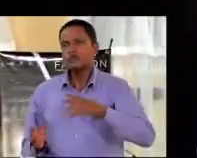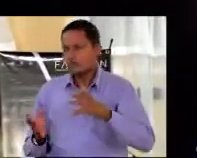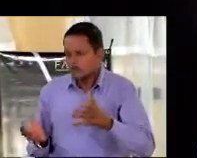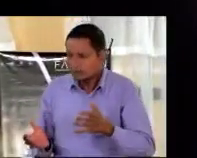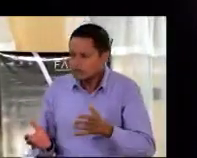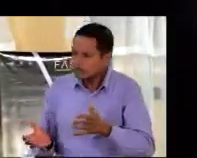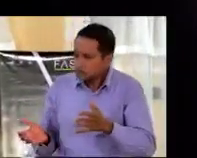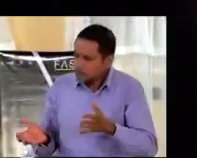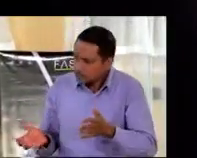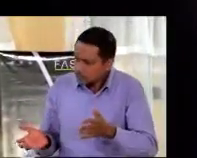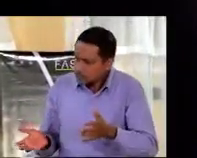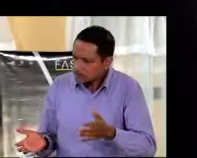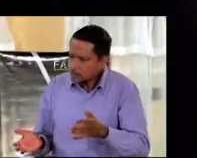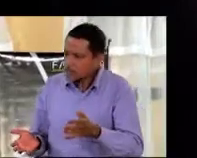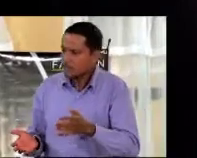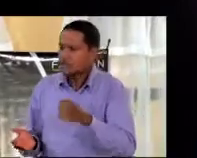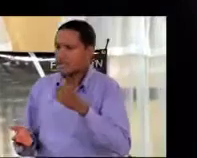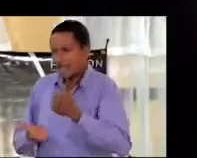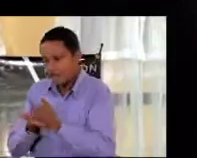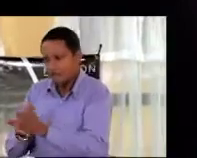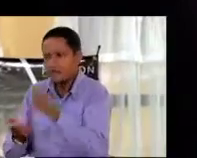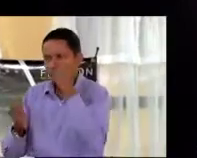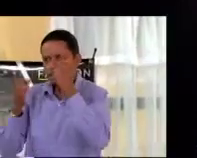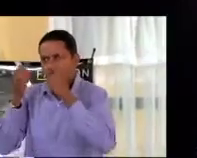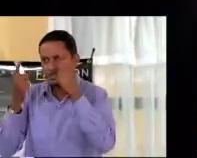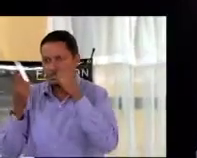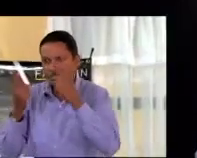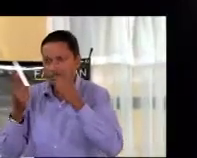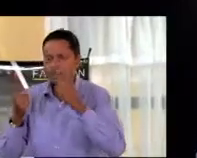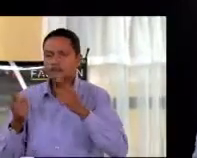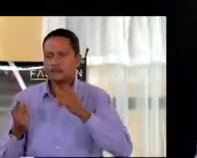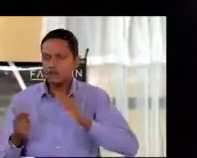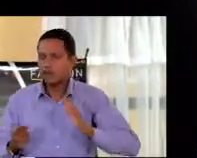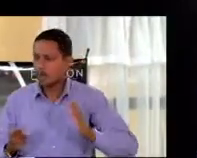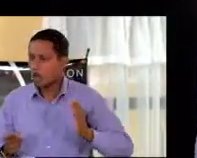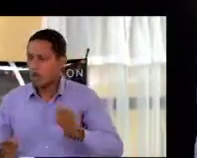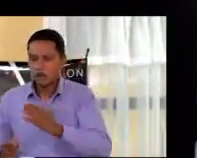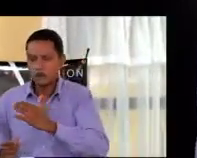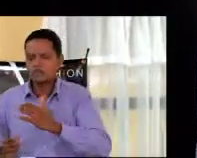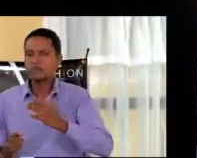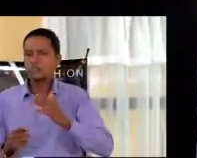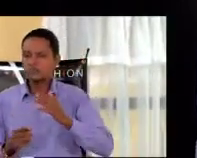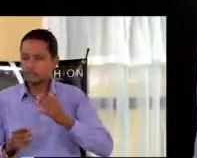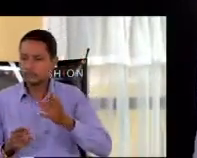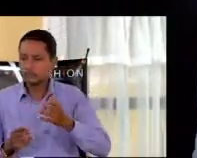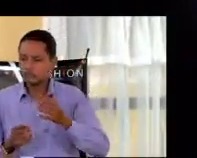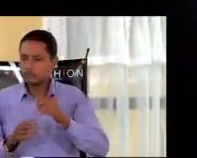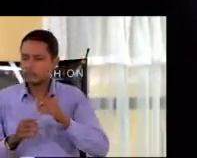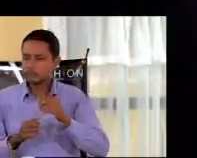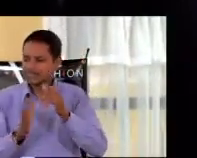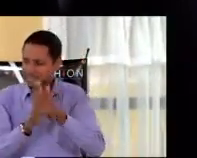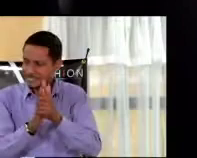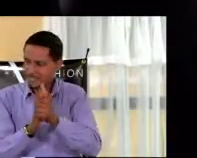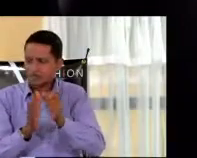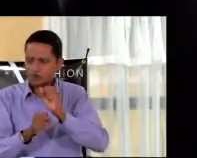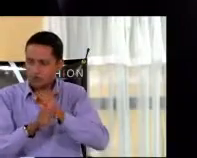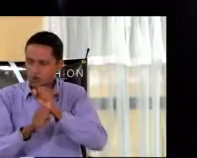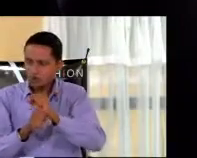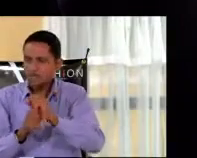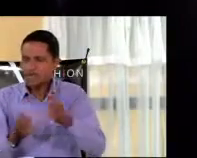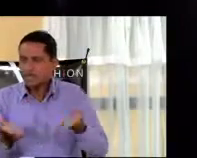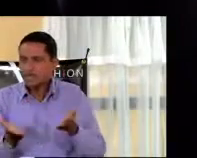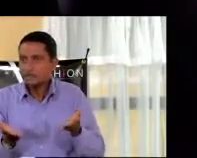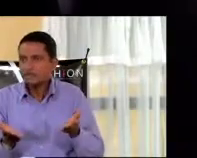and understand our creative sector. And I feel like once a designer is not, doesn't have that much social